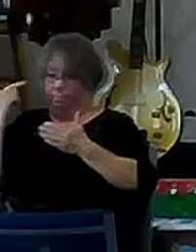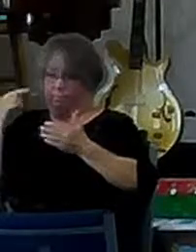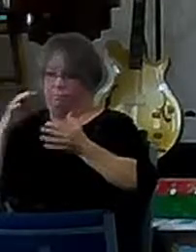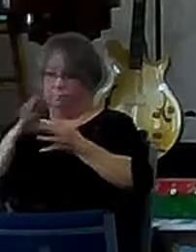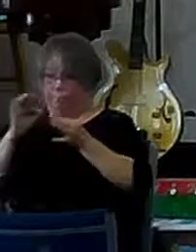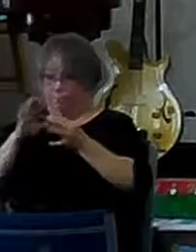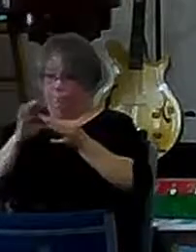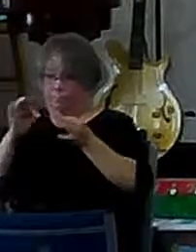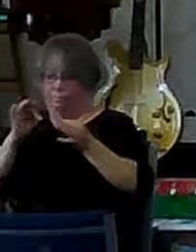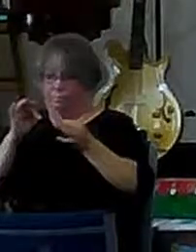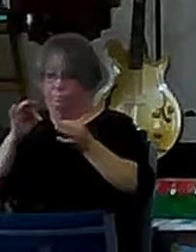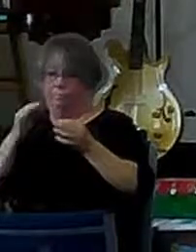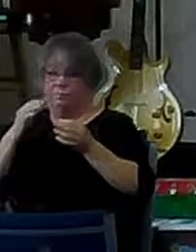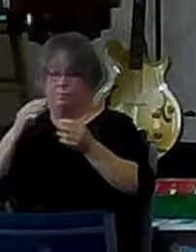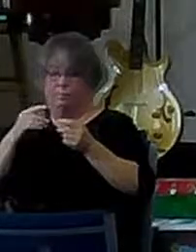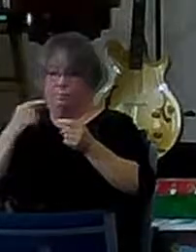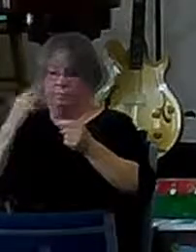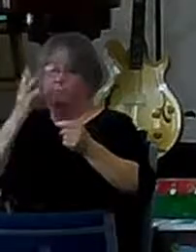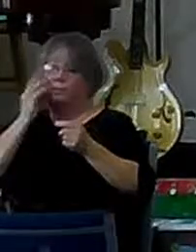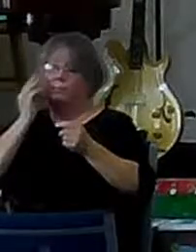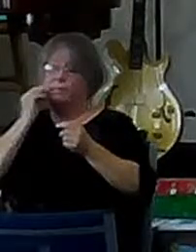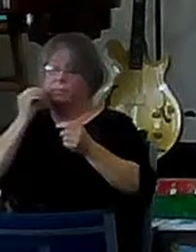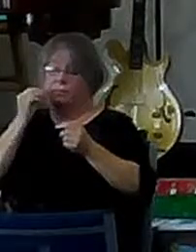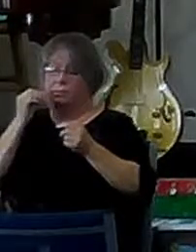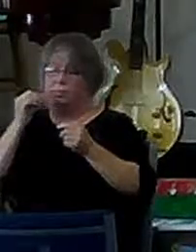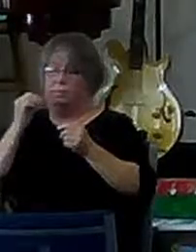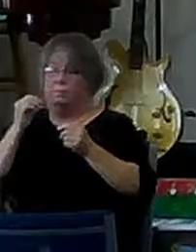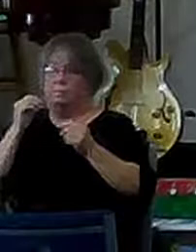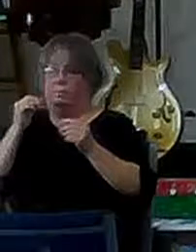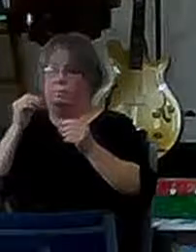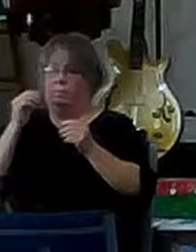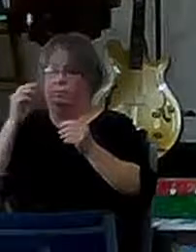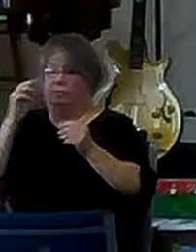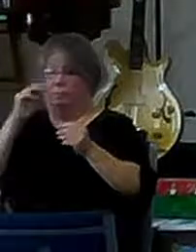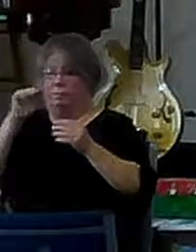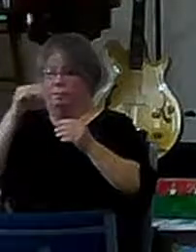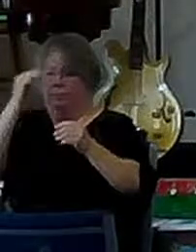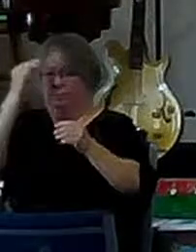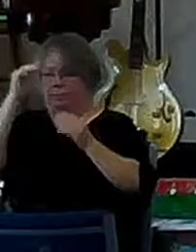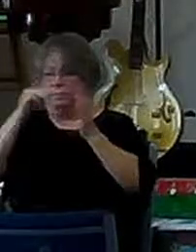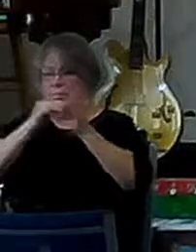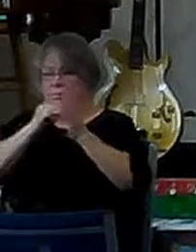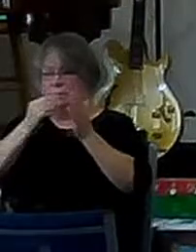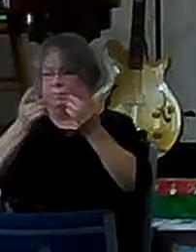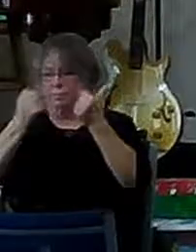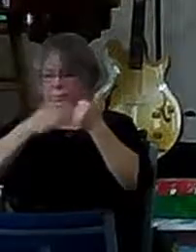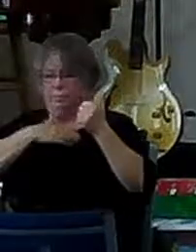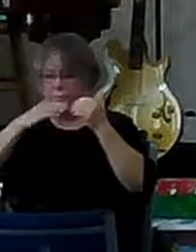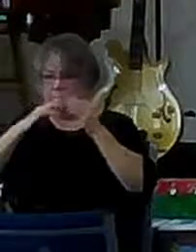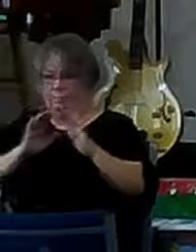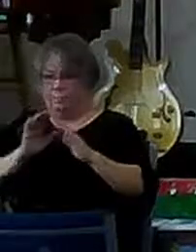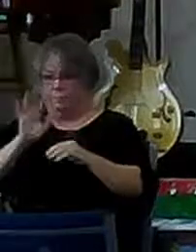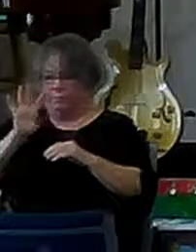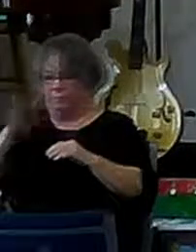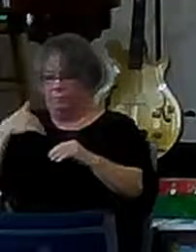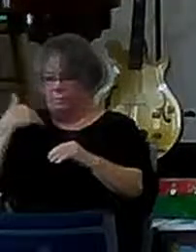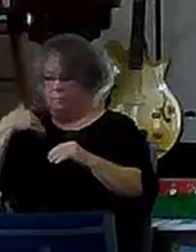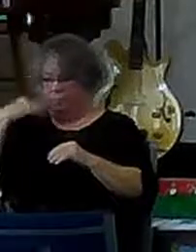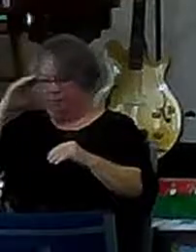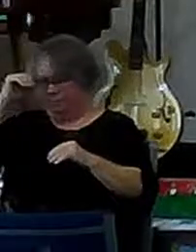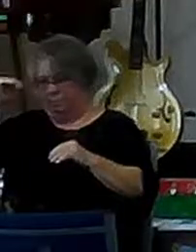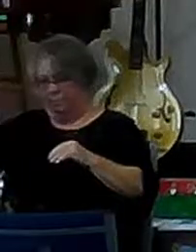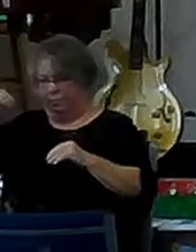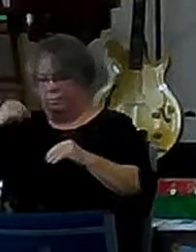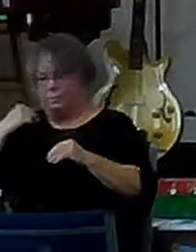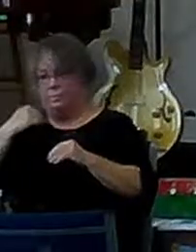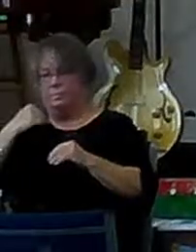Mormon missionaries came to my house. Four very zealous young men. I told